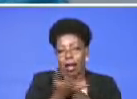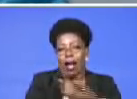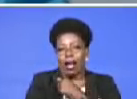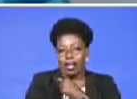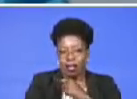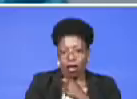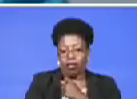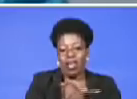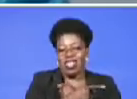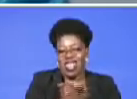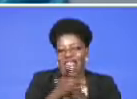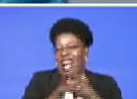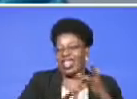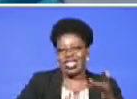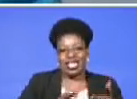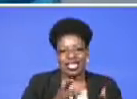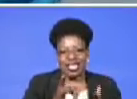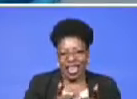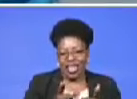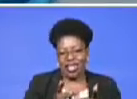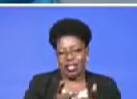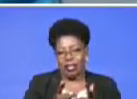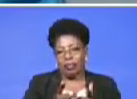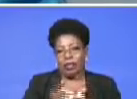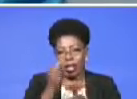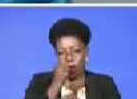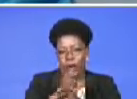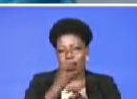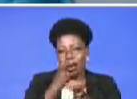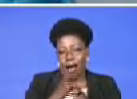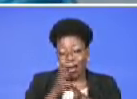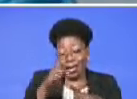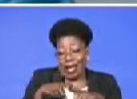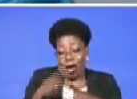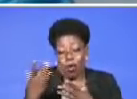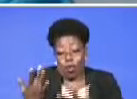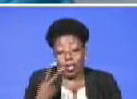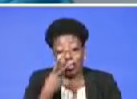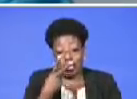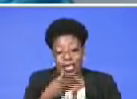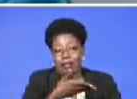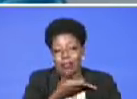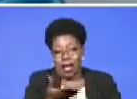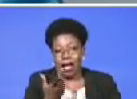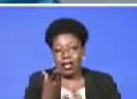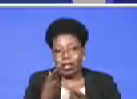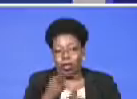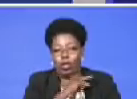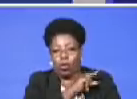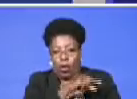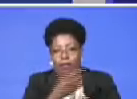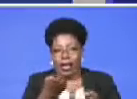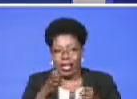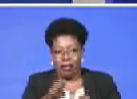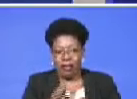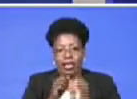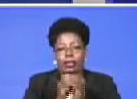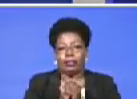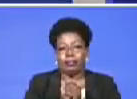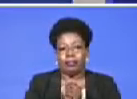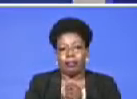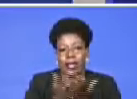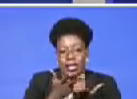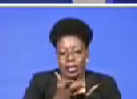very excited. They've been working really hard, and we can't wait to see how they do in this second qualifier event. Sailing is